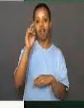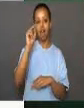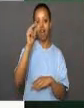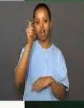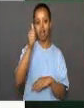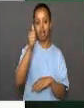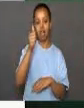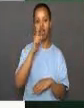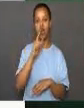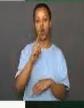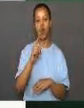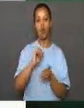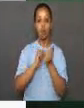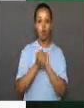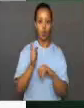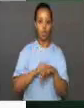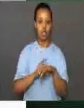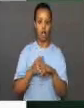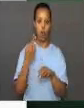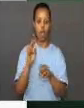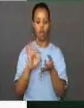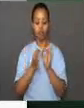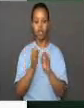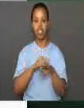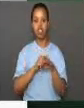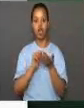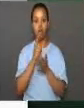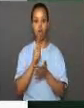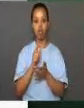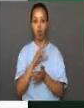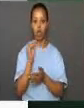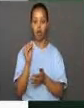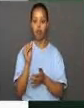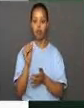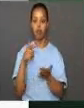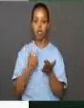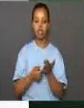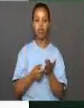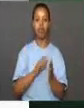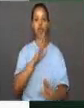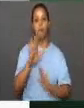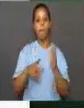of translation by providing peptidyl transferase activity.